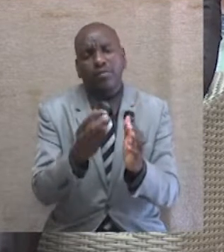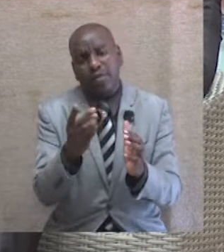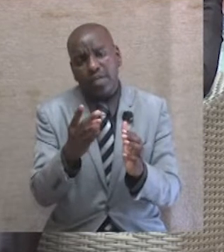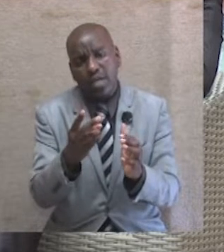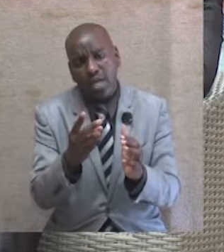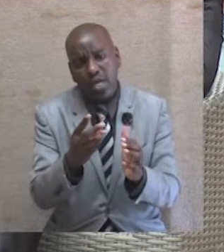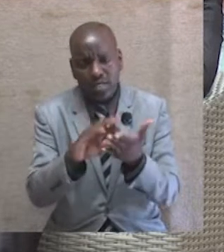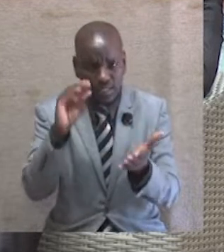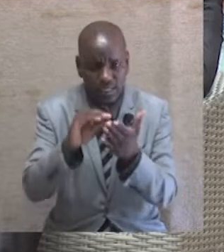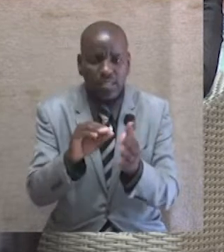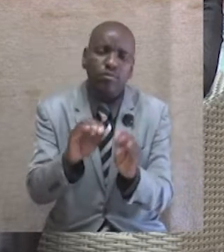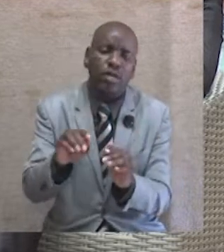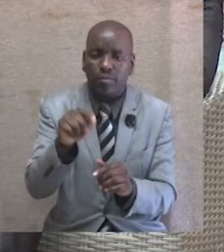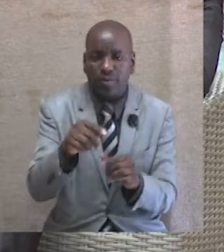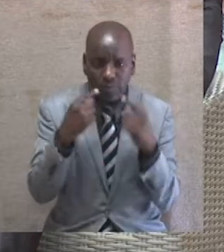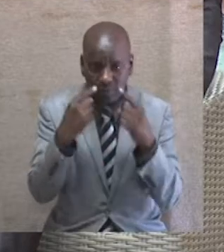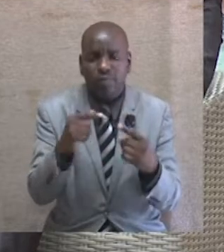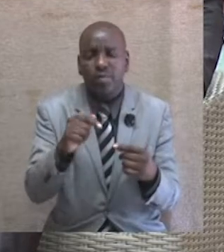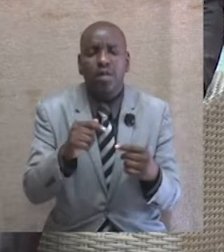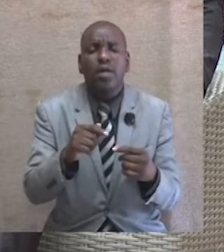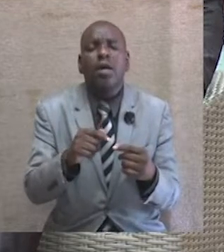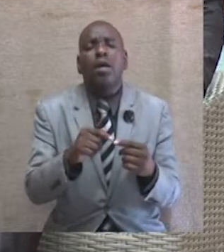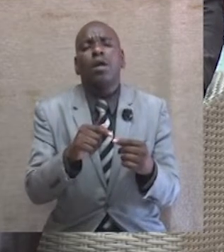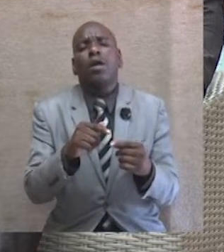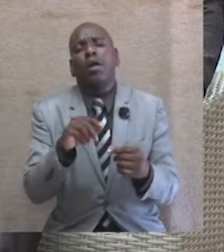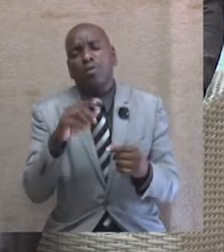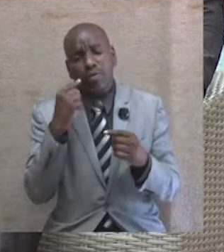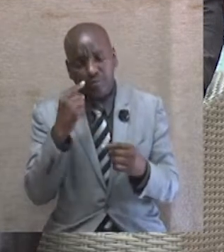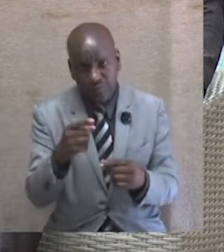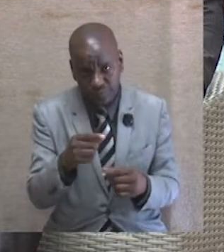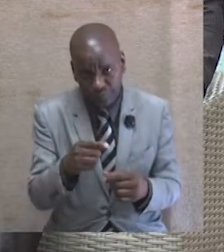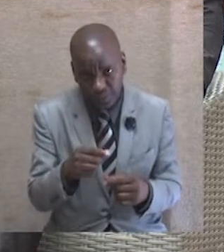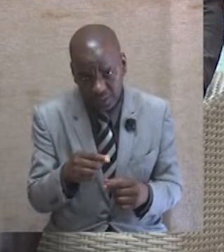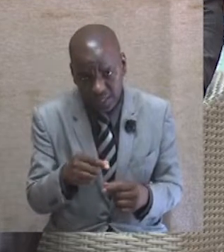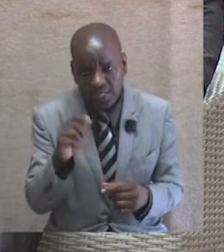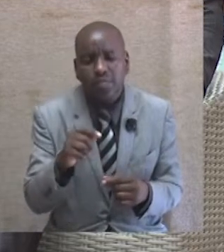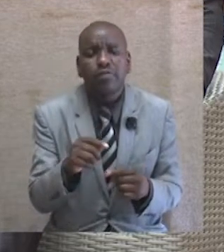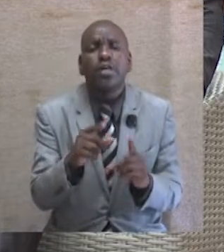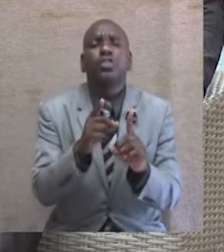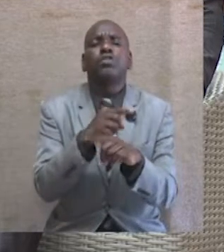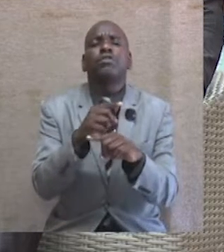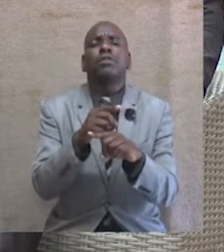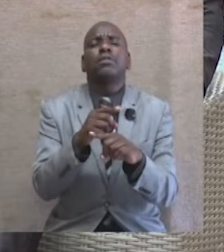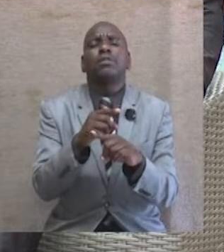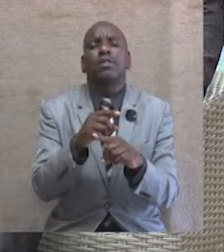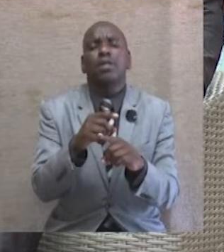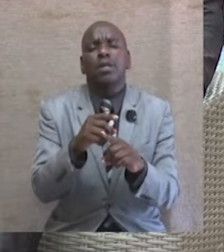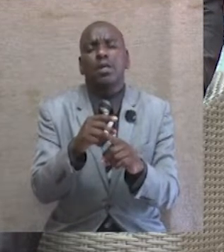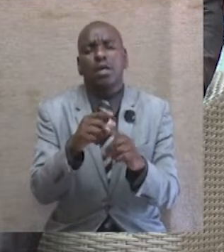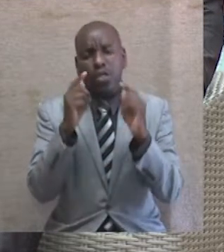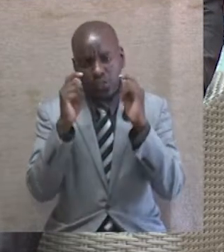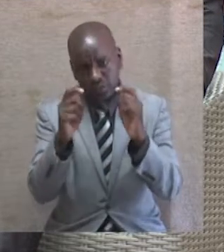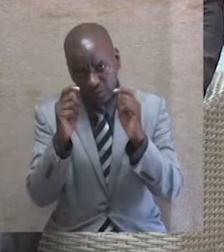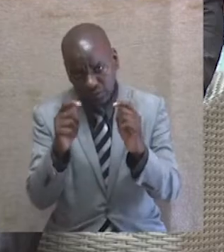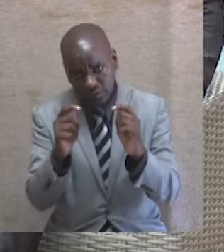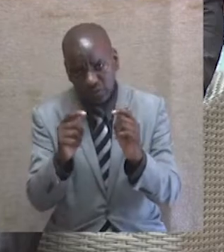as a subject which is standing on its own. So what it means now, what it means, maybe coming to you, Rijeko, is that there should be a difference now in terms of what is